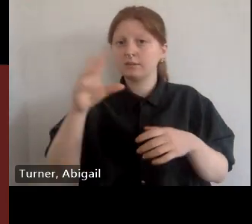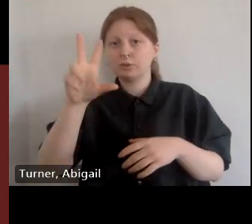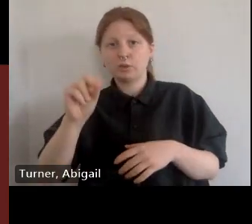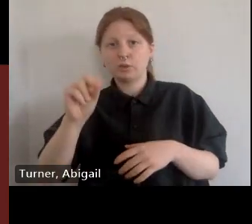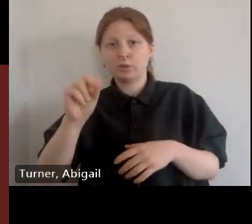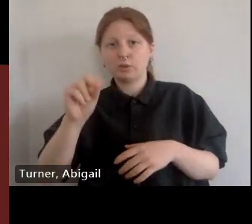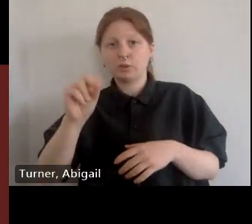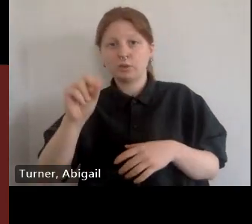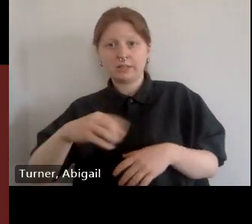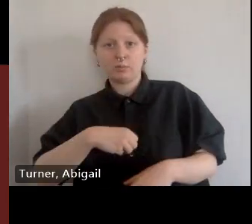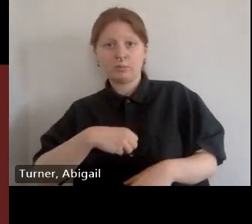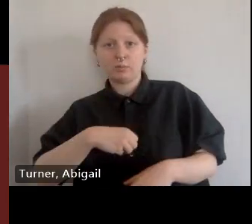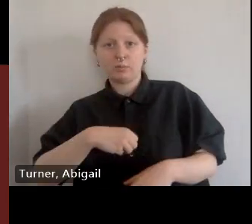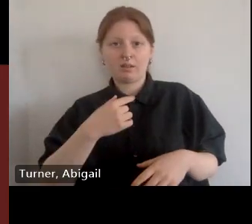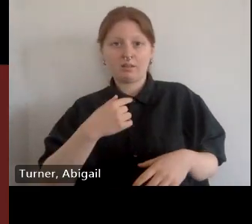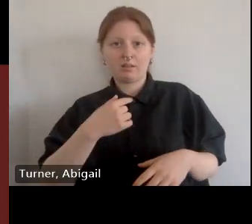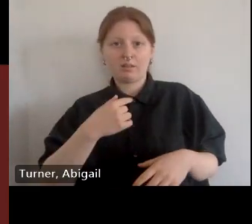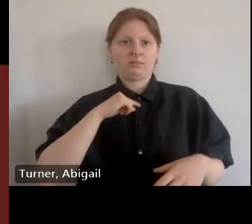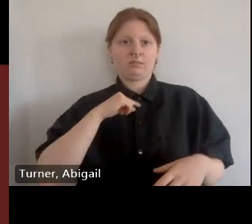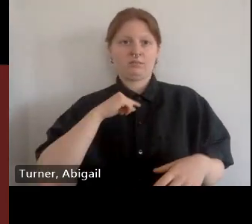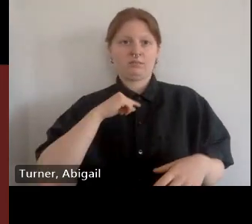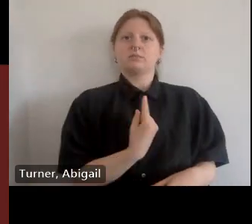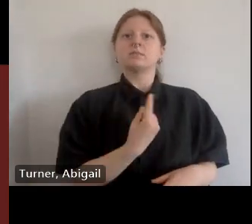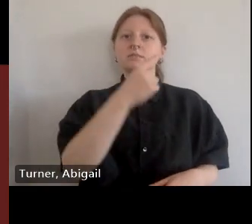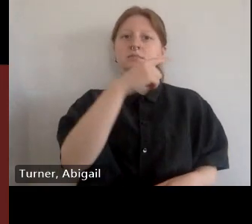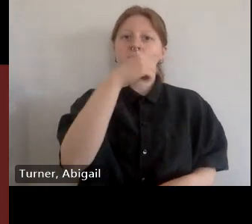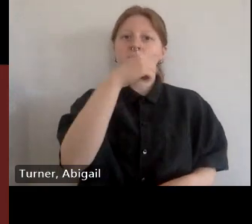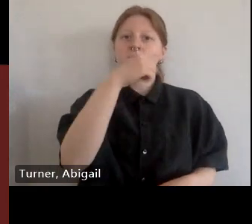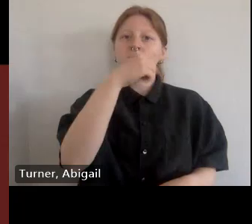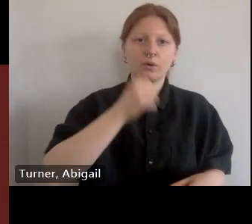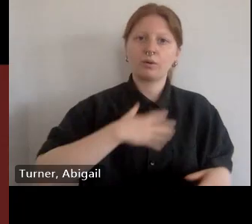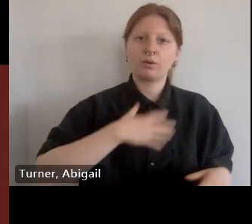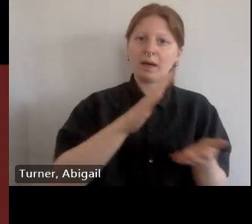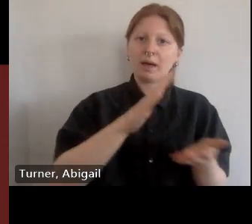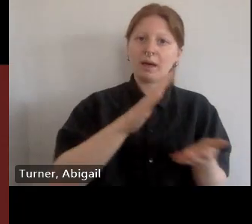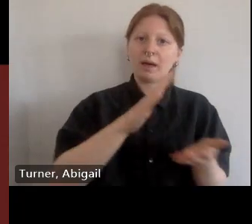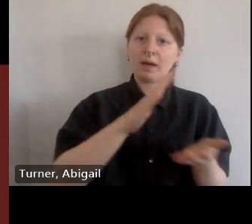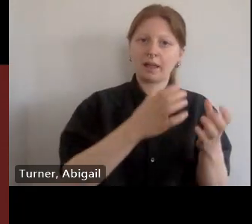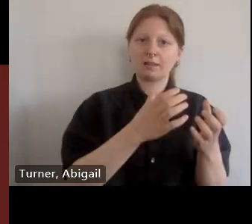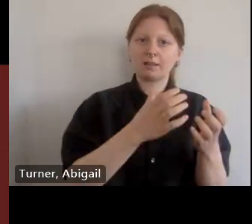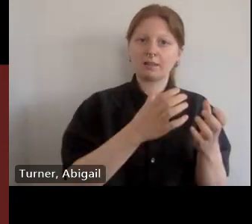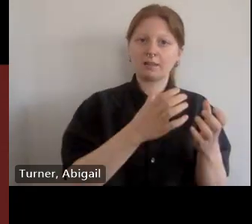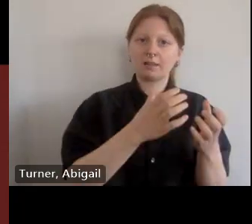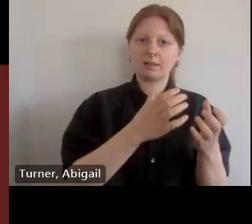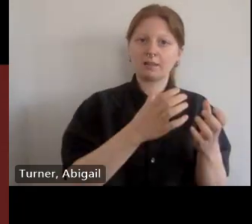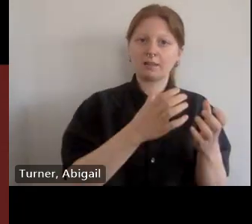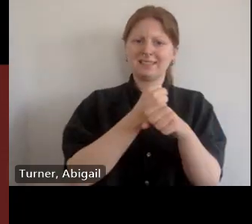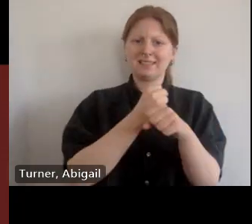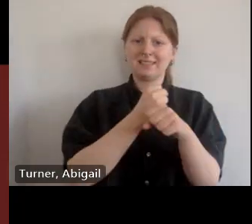Black girl in my classes. Well, statistically, that doesn't make sense, right?